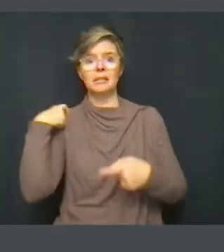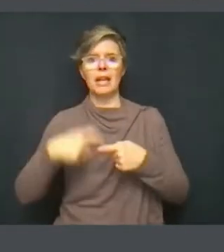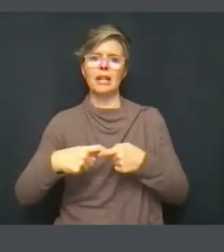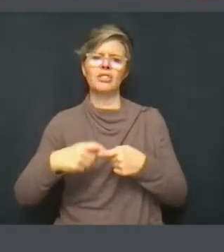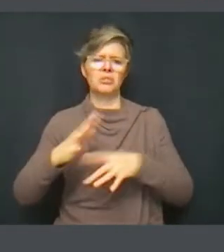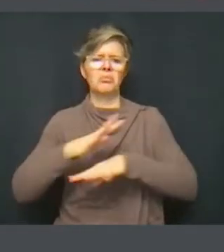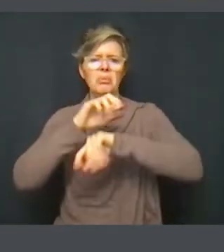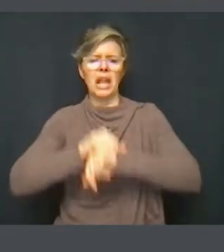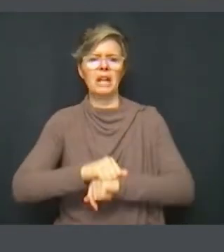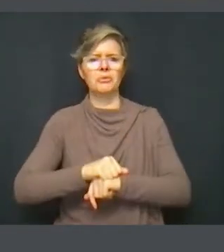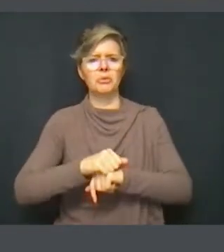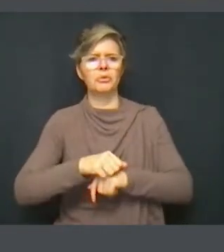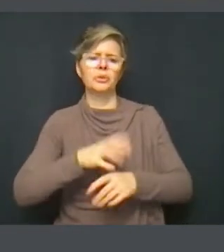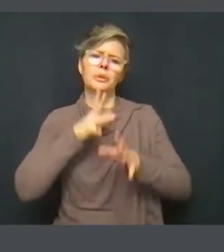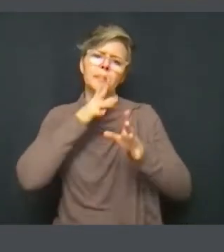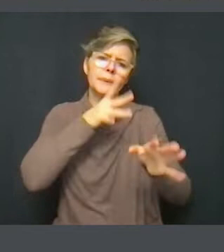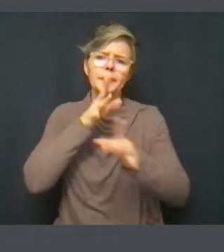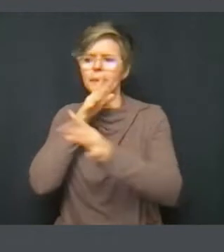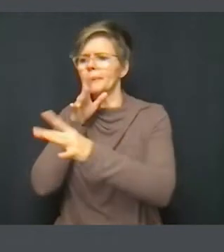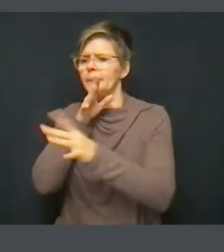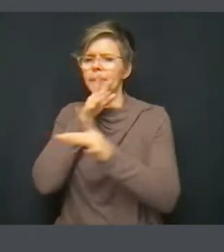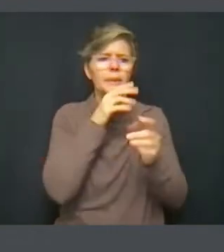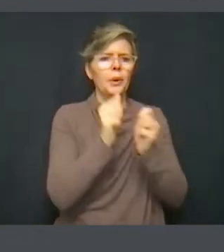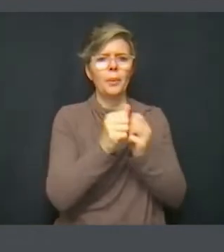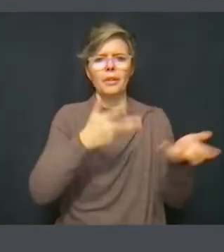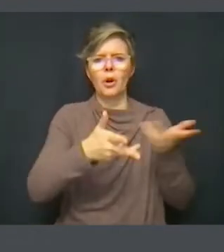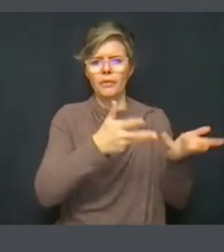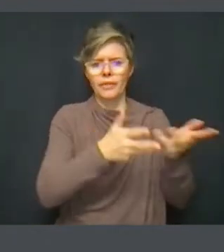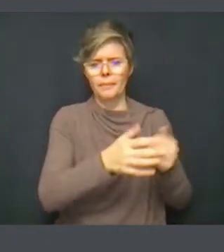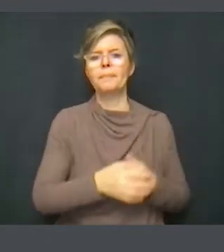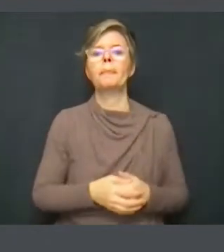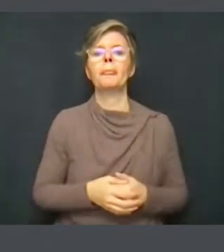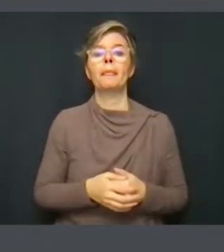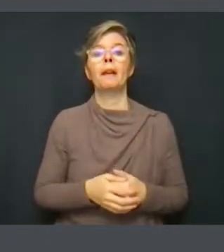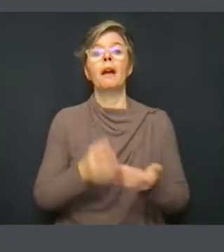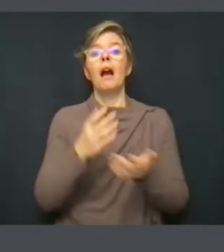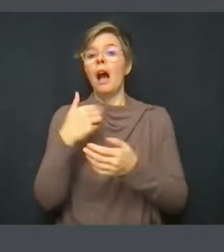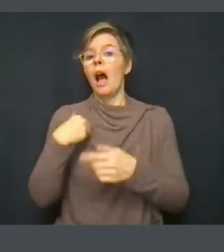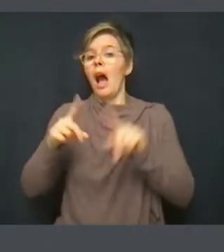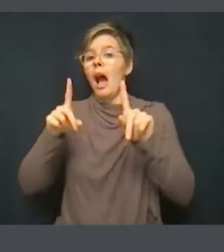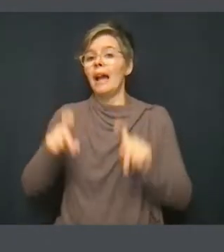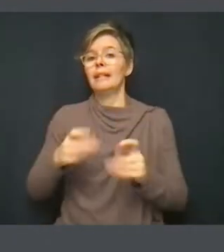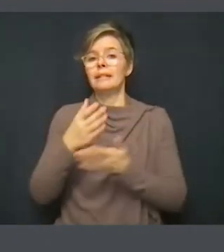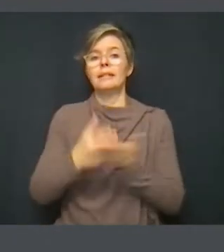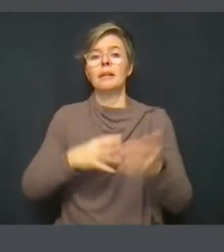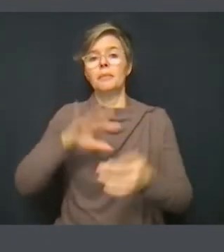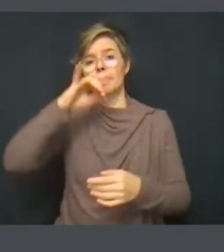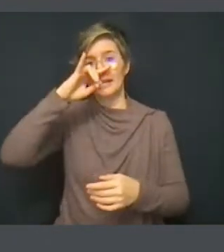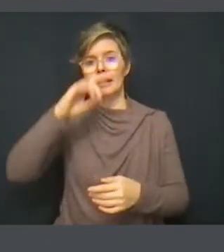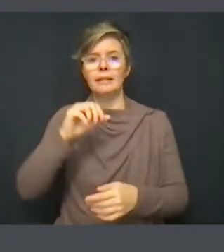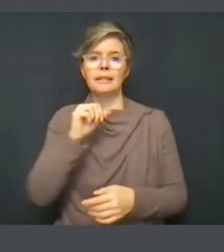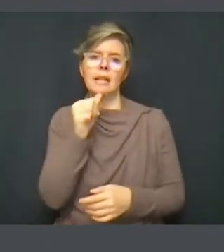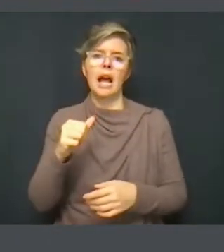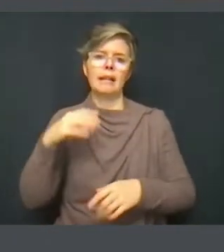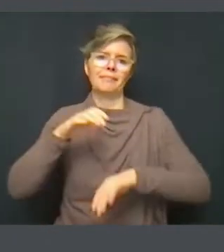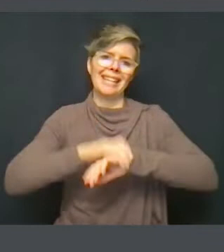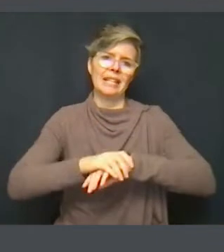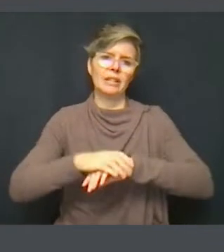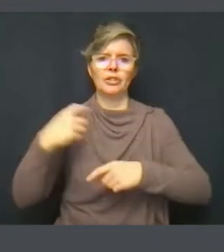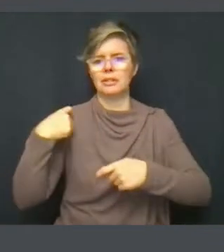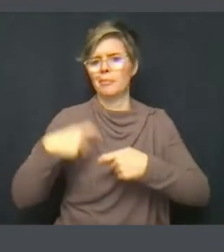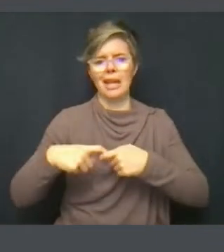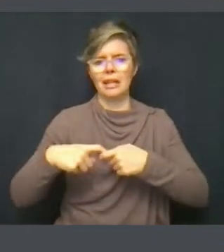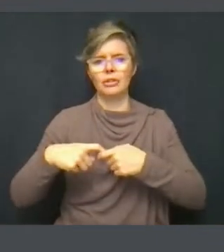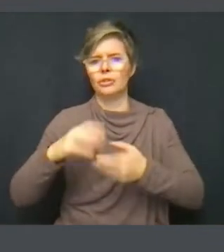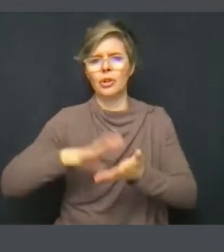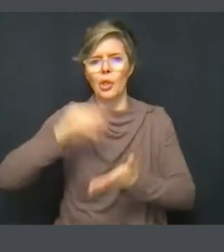test several kids who were not Spanish English dual language learners, but they spoke other languages, right? And sometimes you just want to be aware of